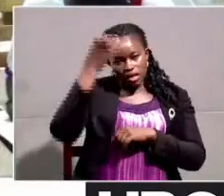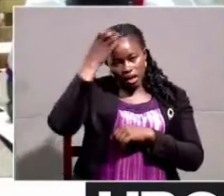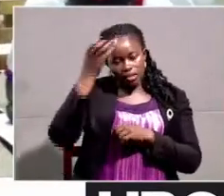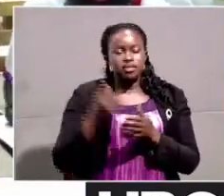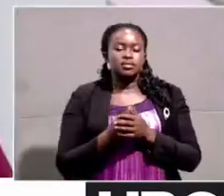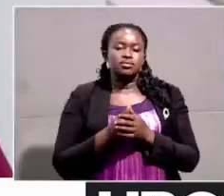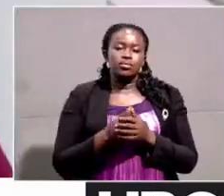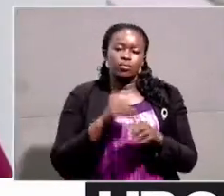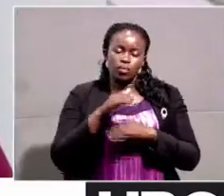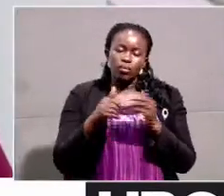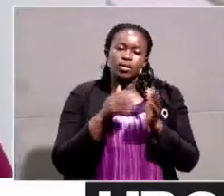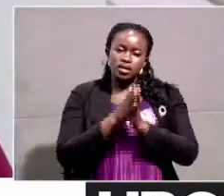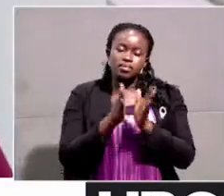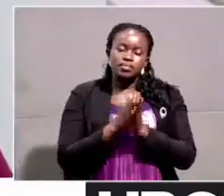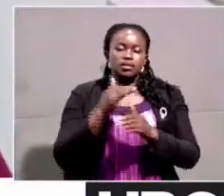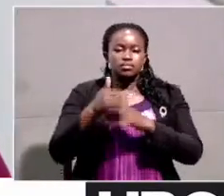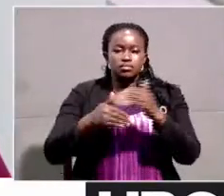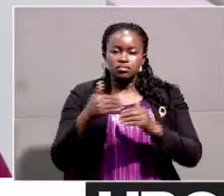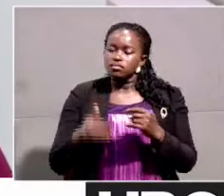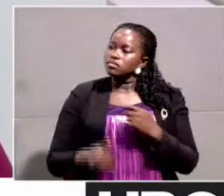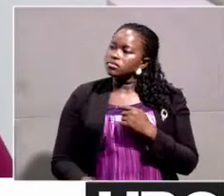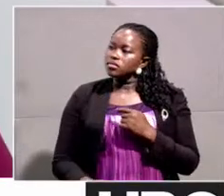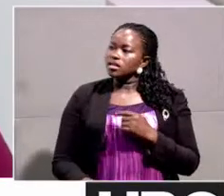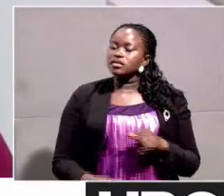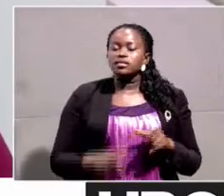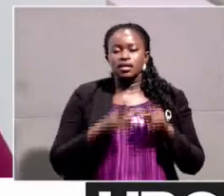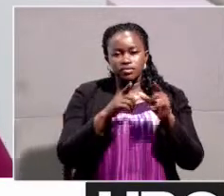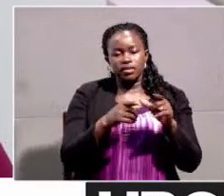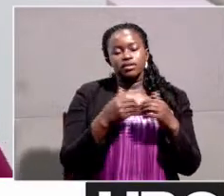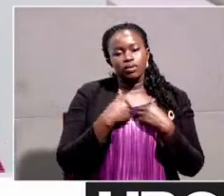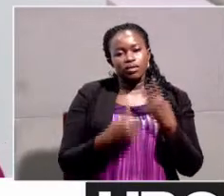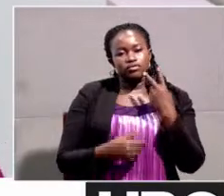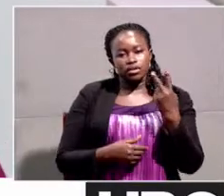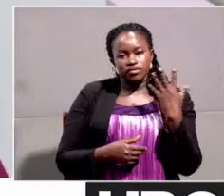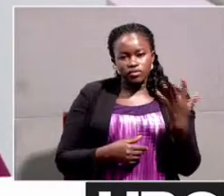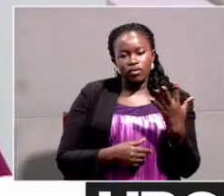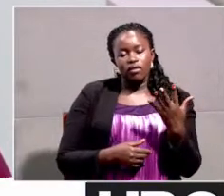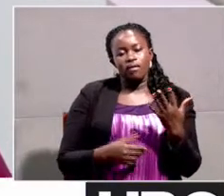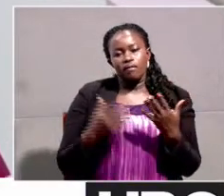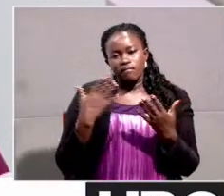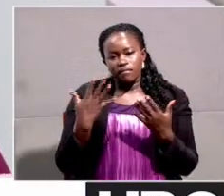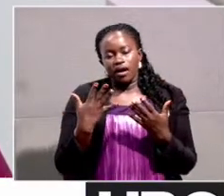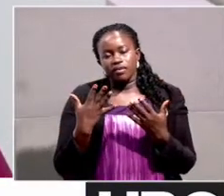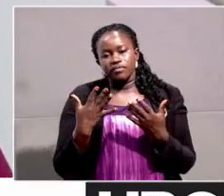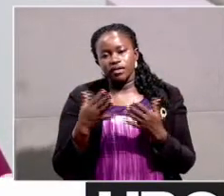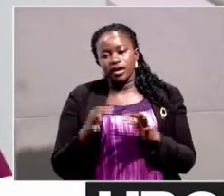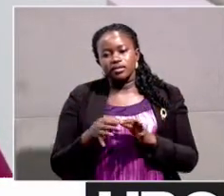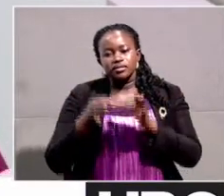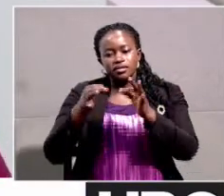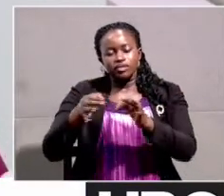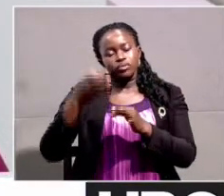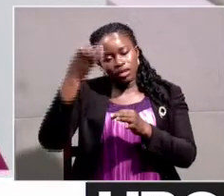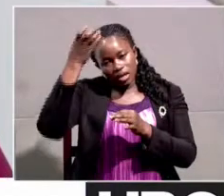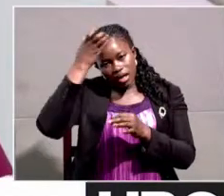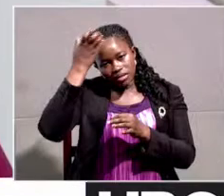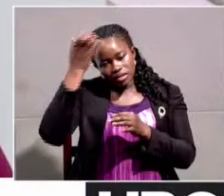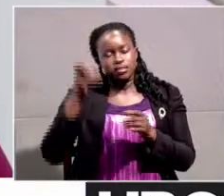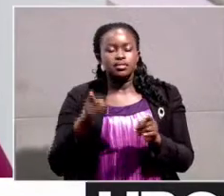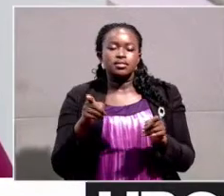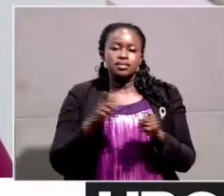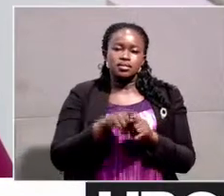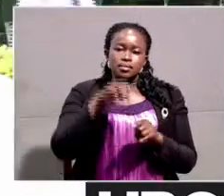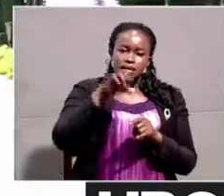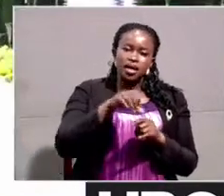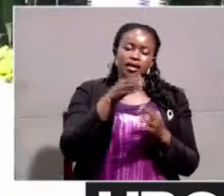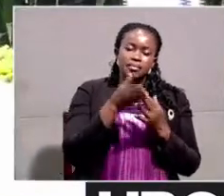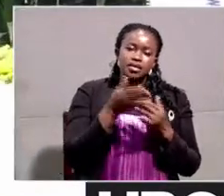the progress. Certificates are 24. Then we have 5 extension nurses, then 9